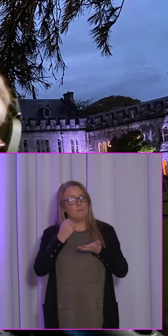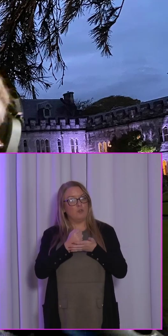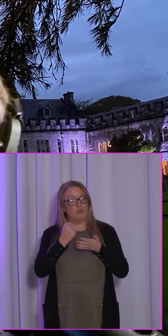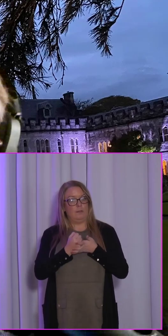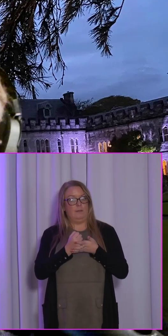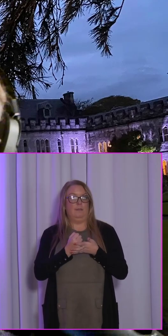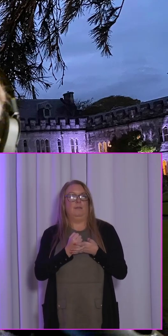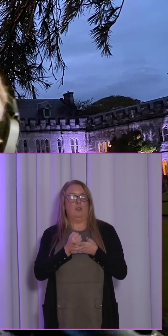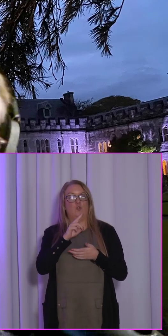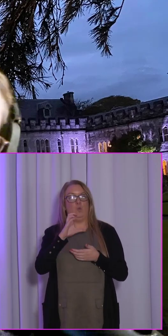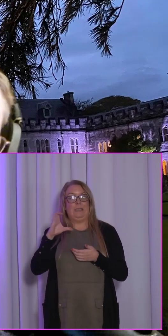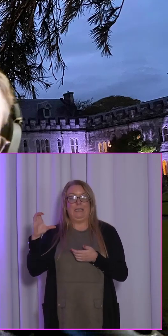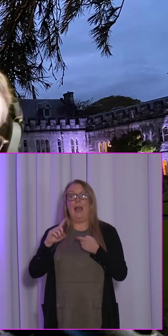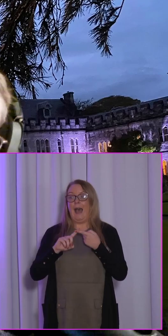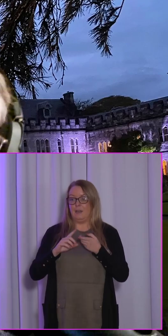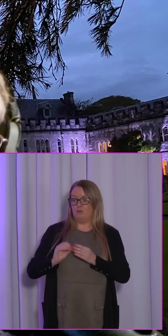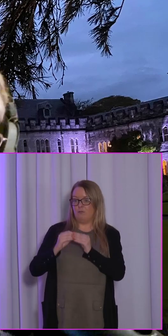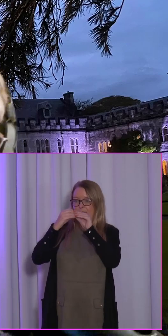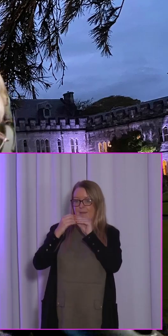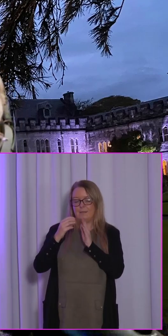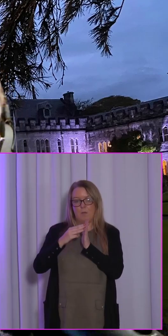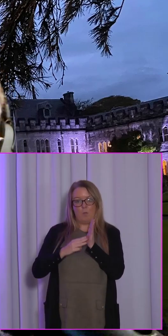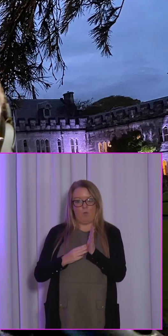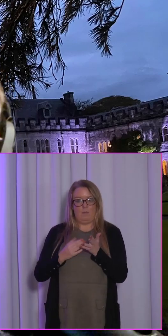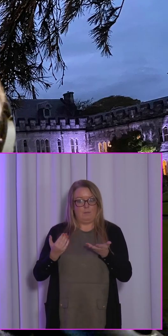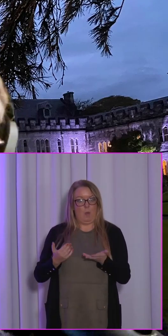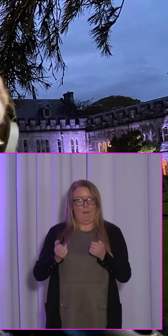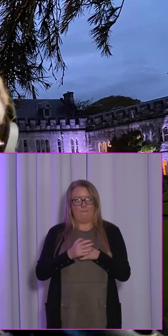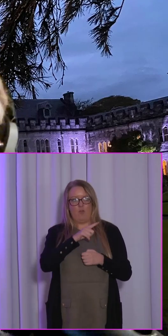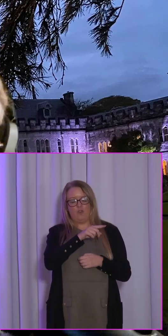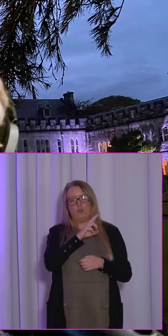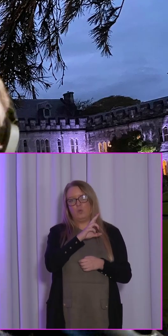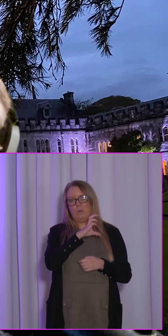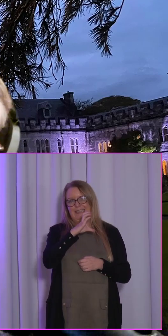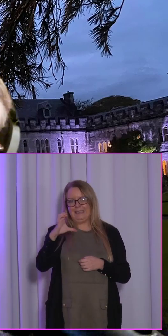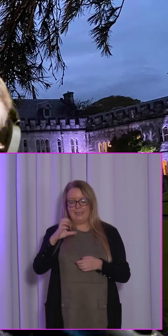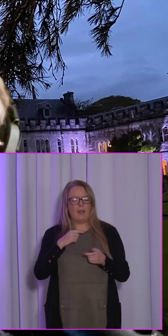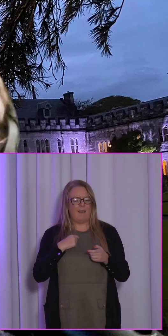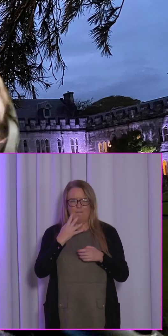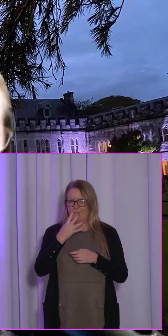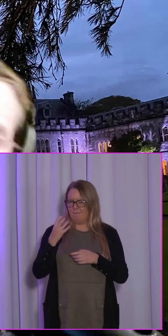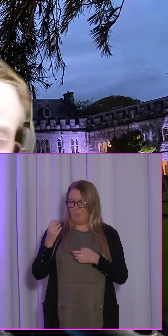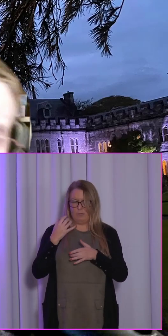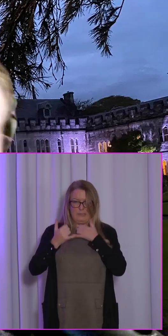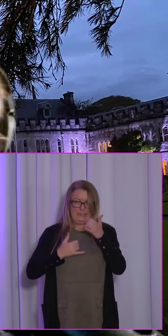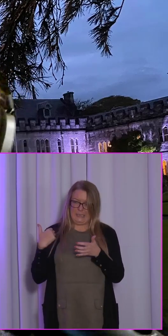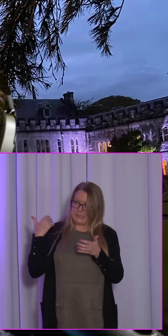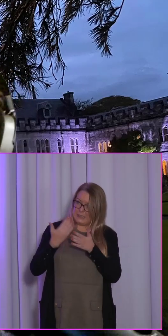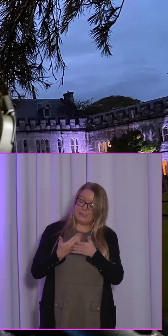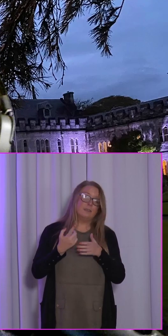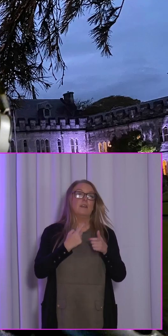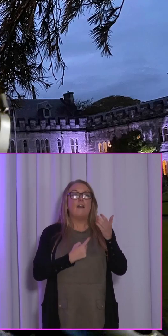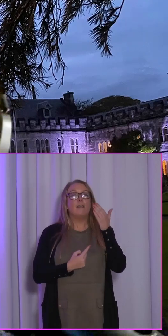for industry with UCC. I have 44 years working in the arts and creative sector. I've been a freelance